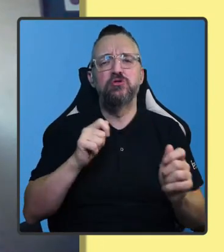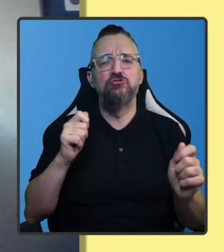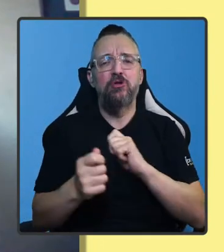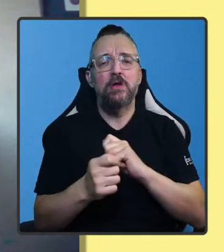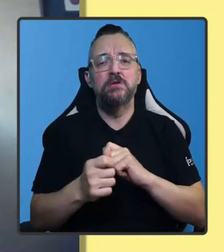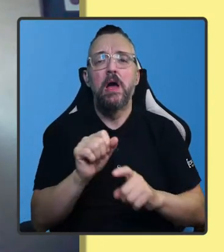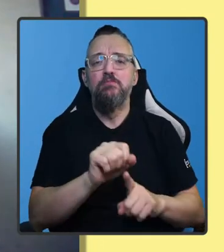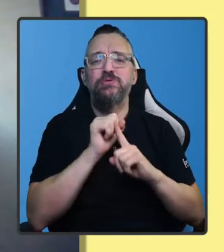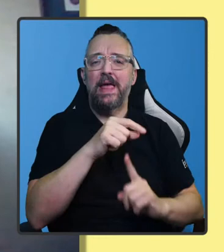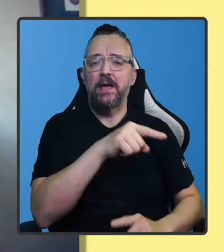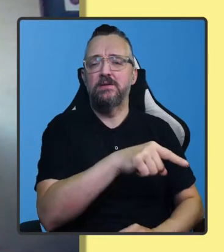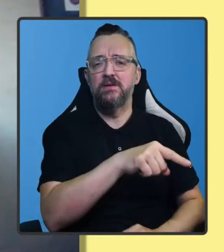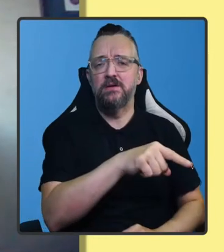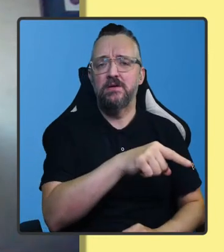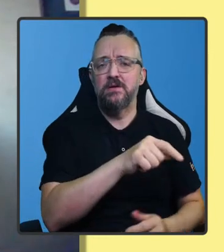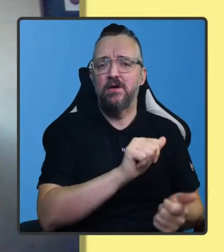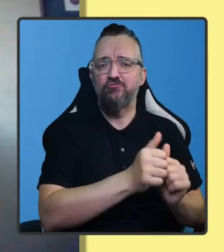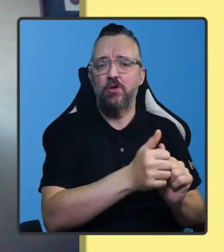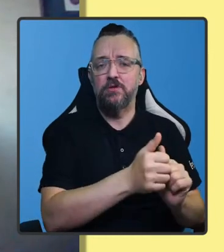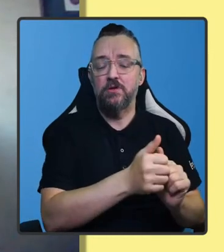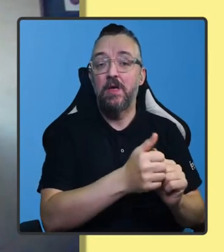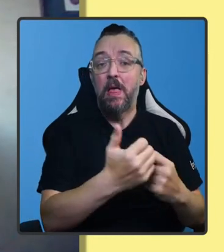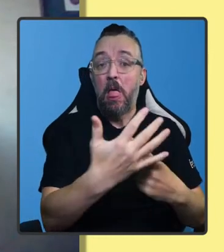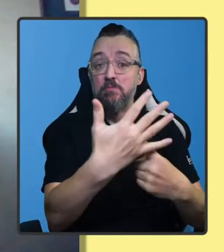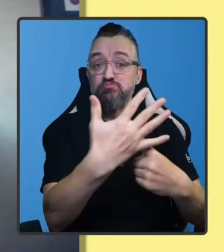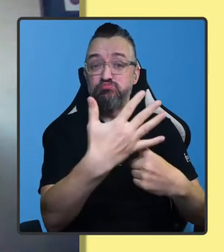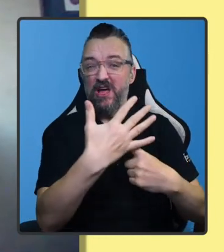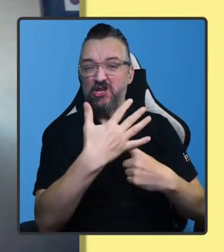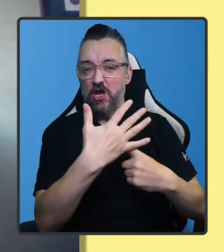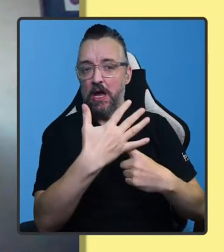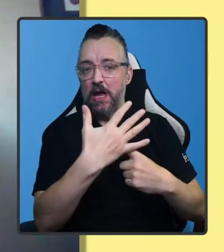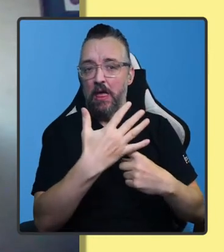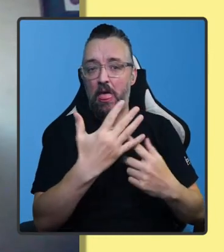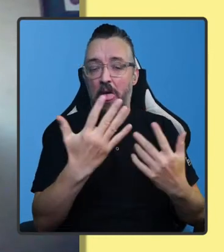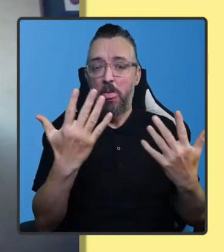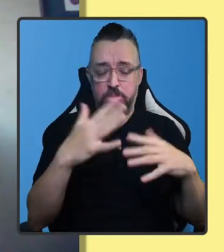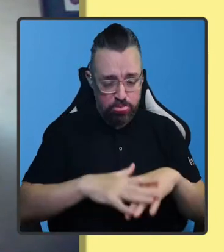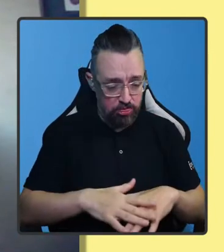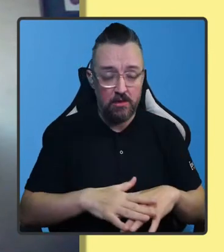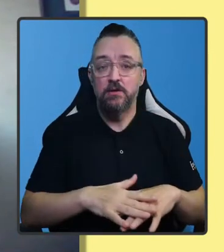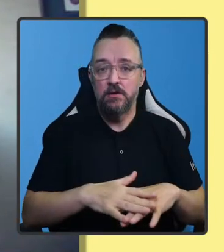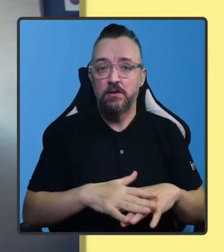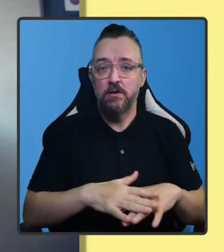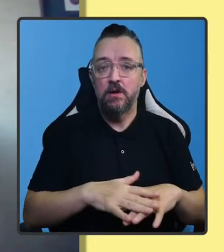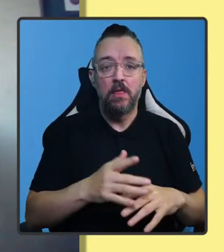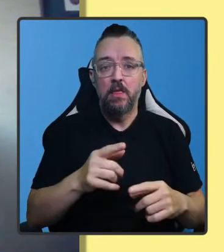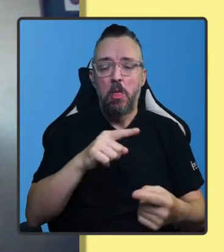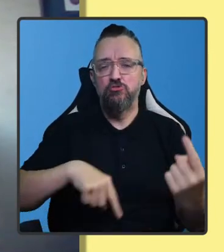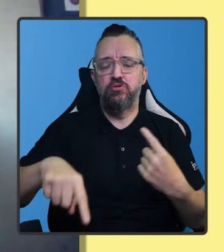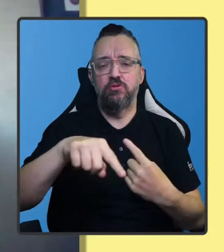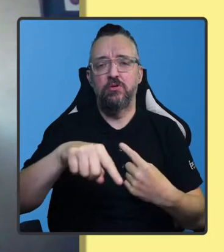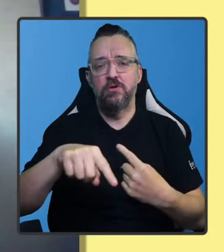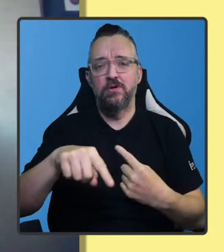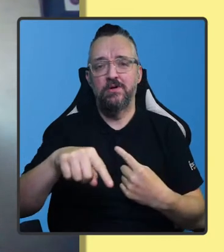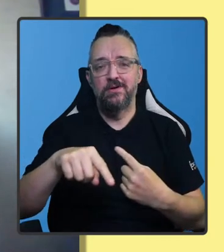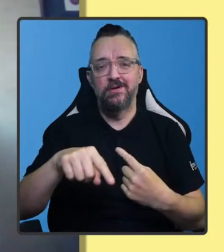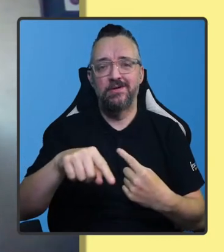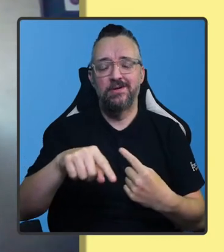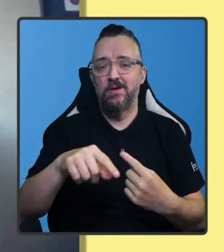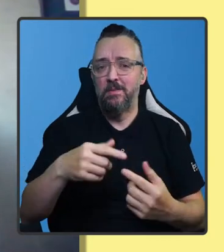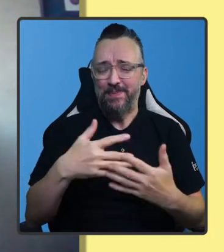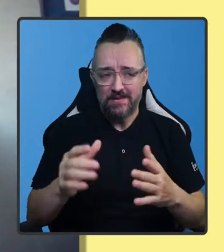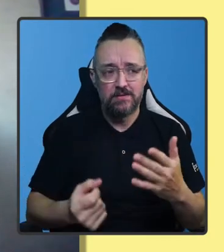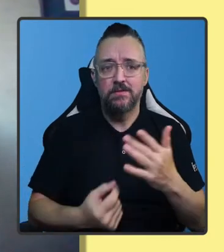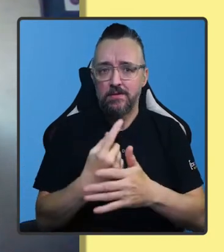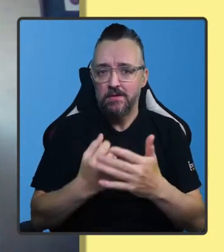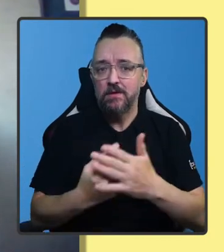colleague. And then when the pressure came on again, he caved in and once again U-turned. And meanwhile,